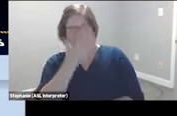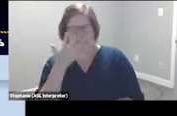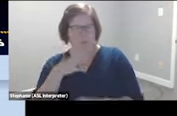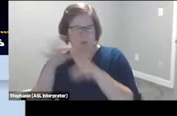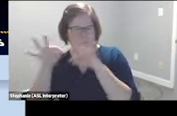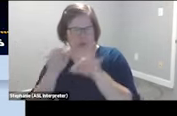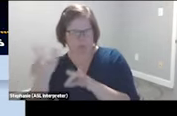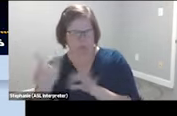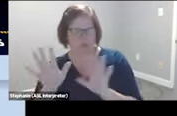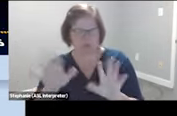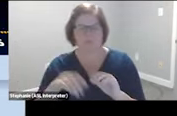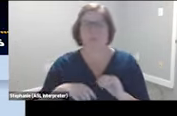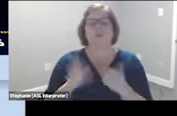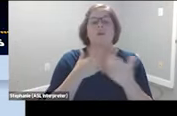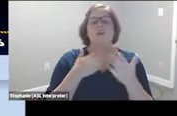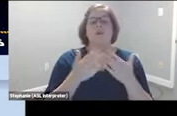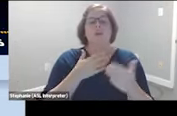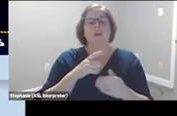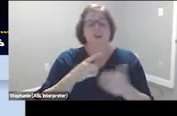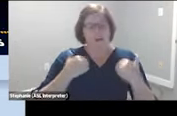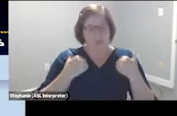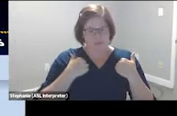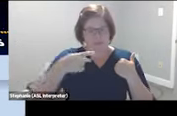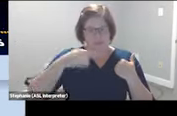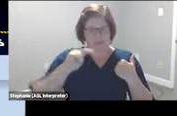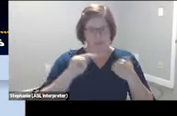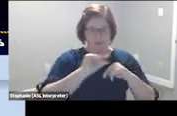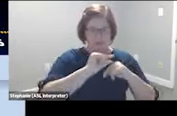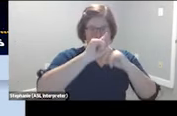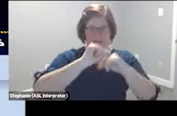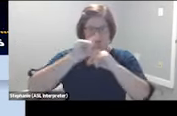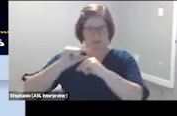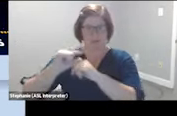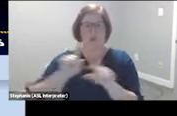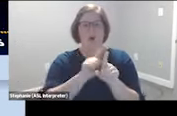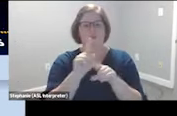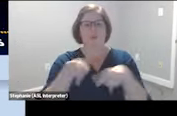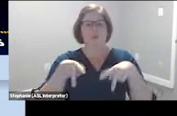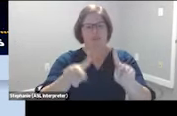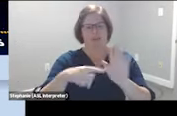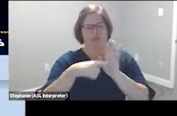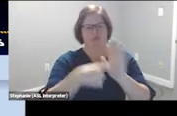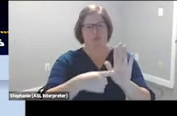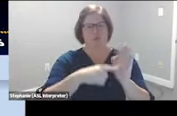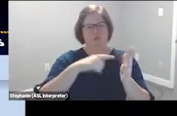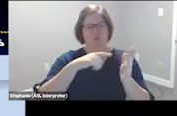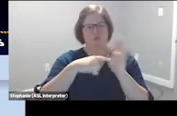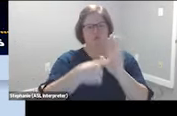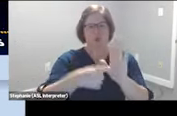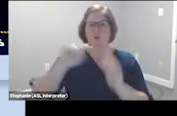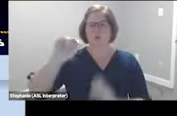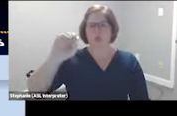multi-level capability of the pins also allows the display of topographical maps and other